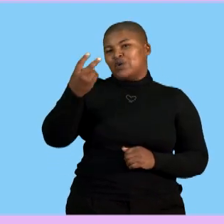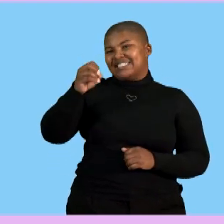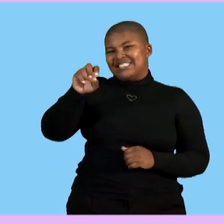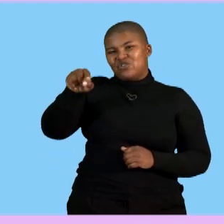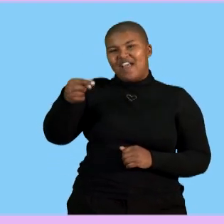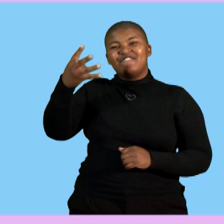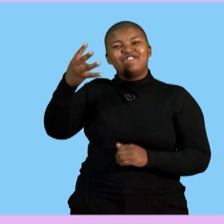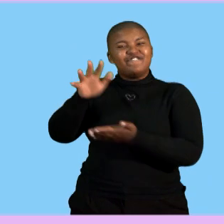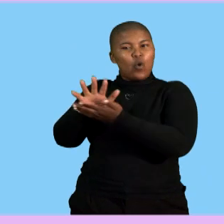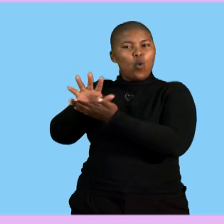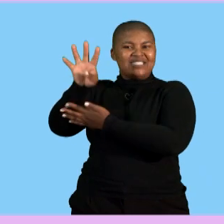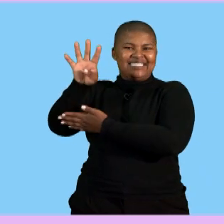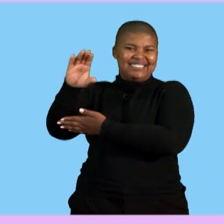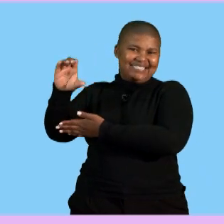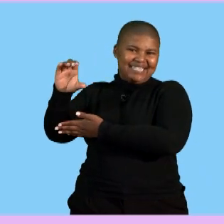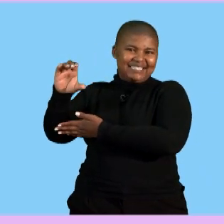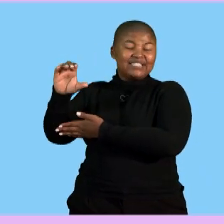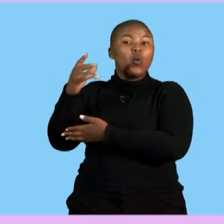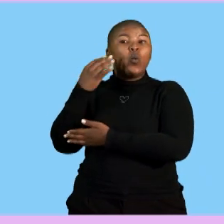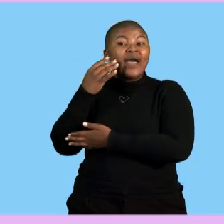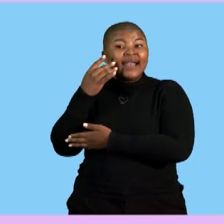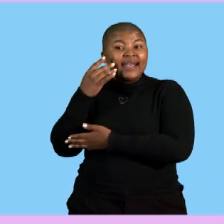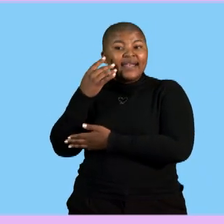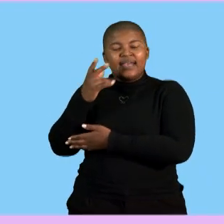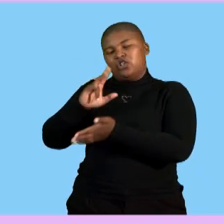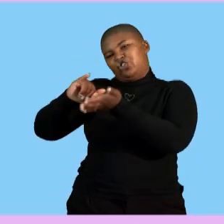20.14 rand in